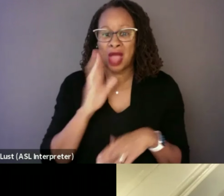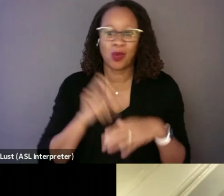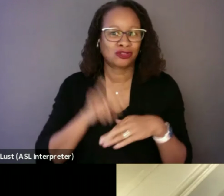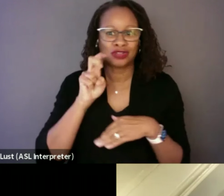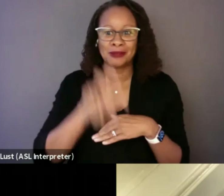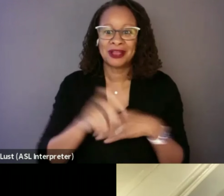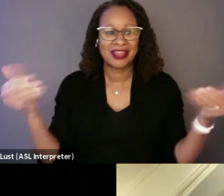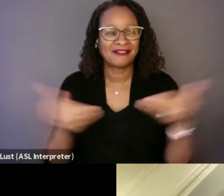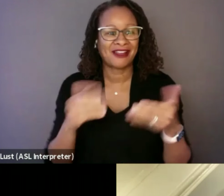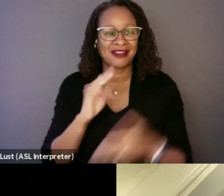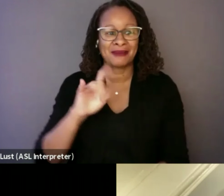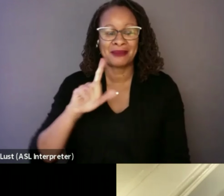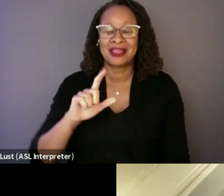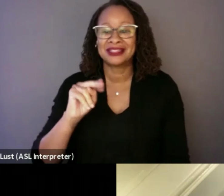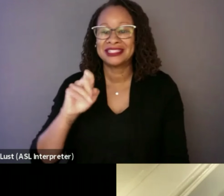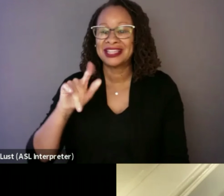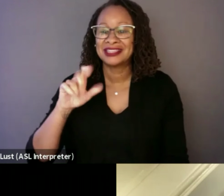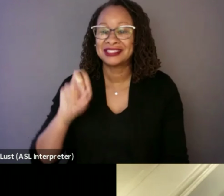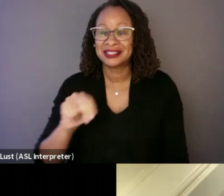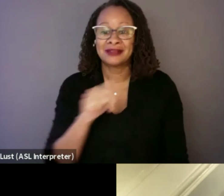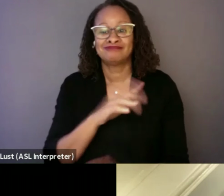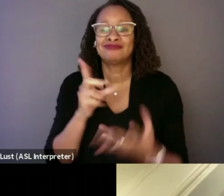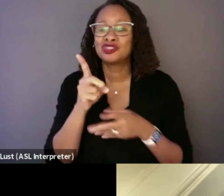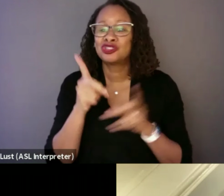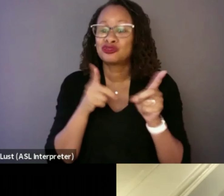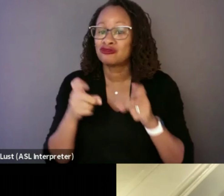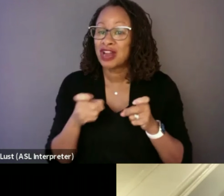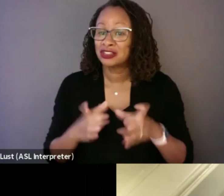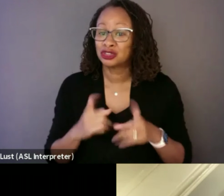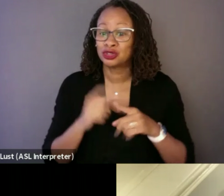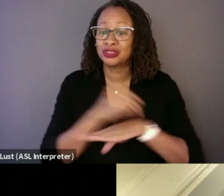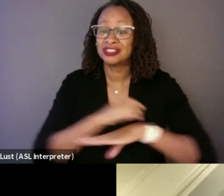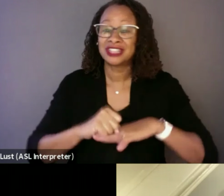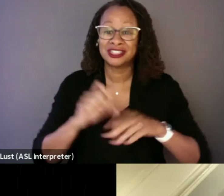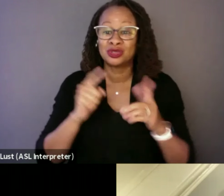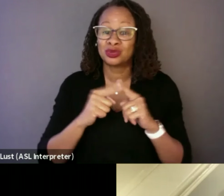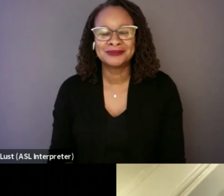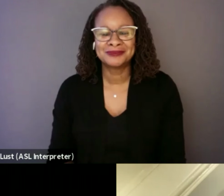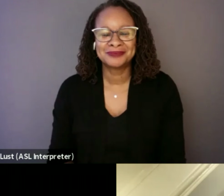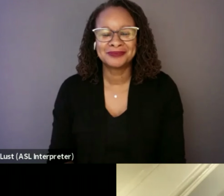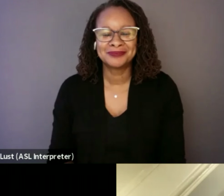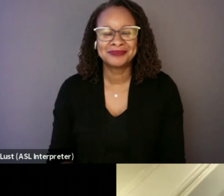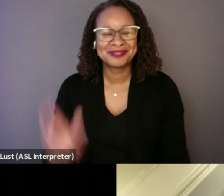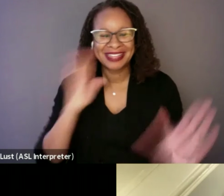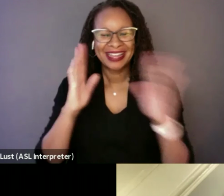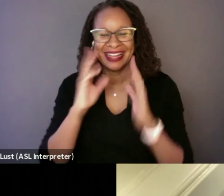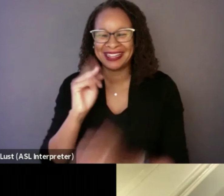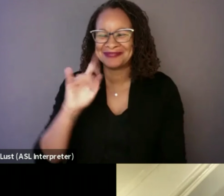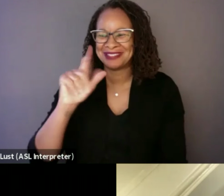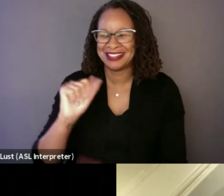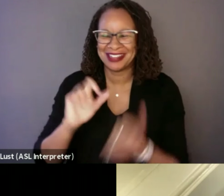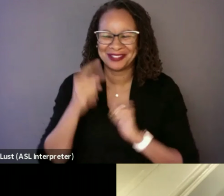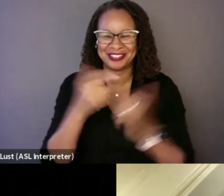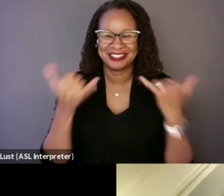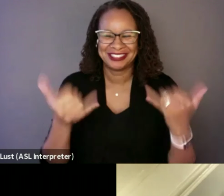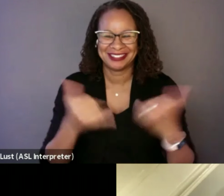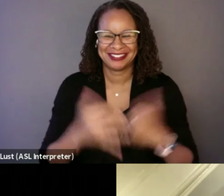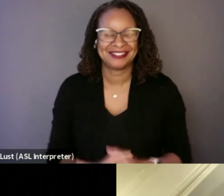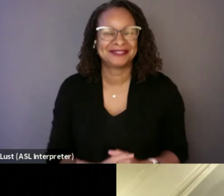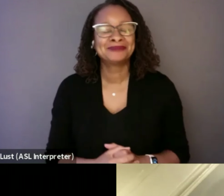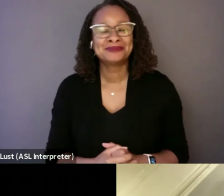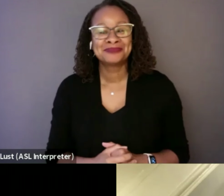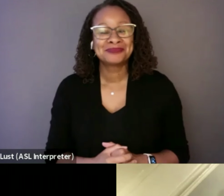invite Camilla Nielsson, the film's director, to the stage so we can discuss it. Hi, Camilla, how are you today? Hi, yeah,